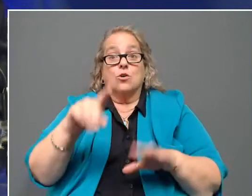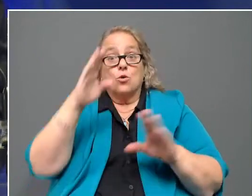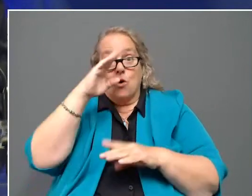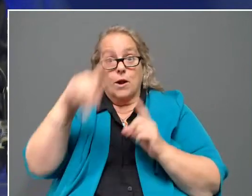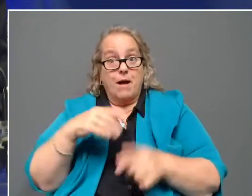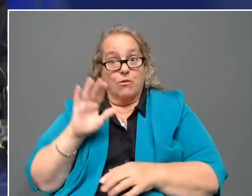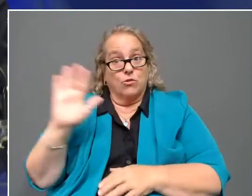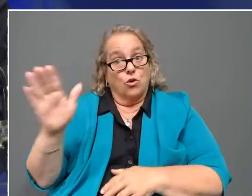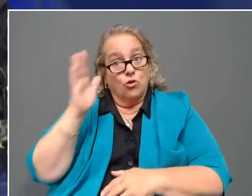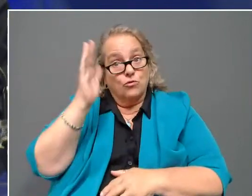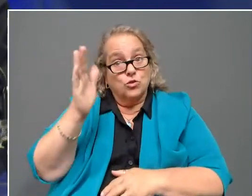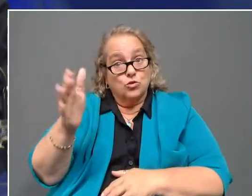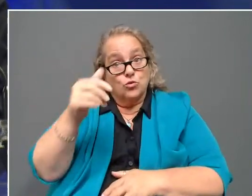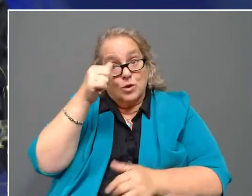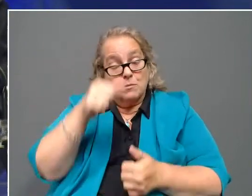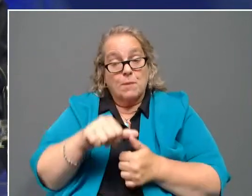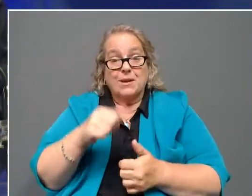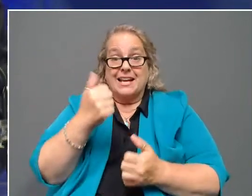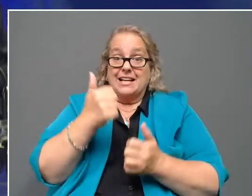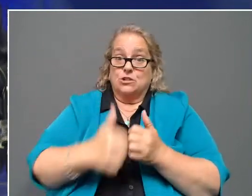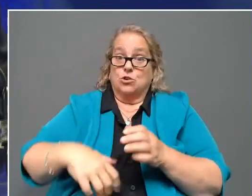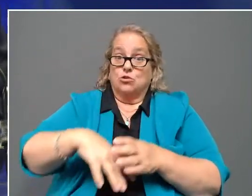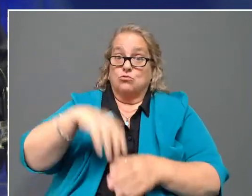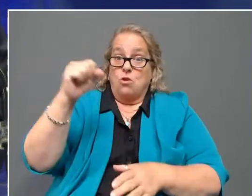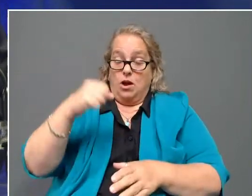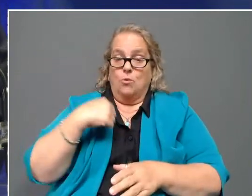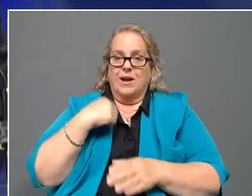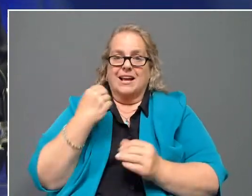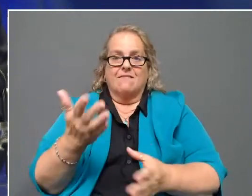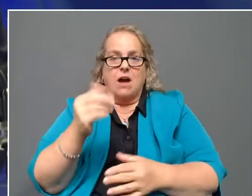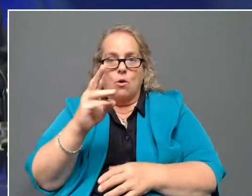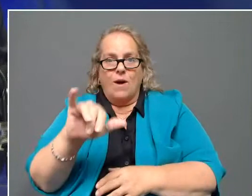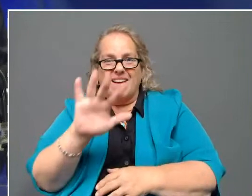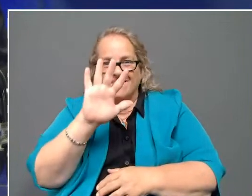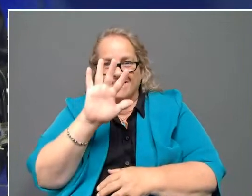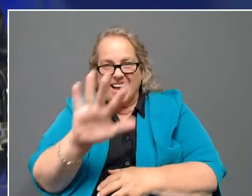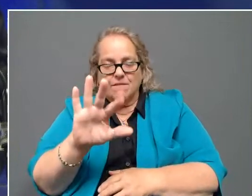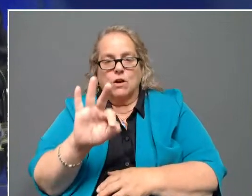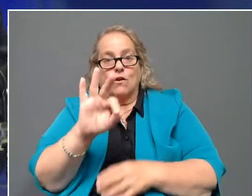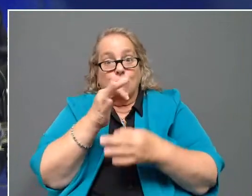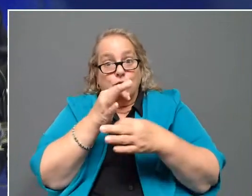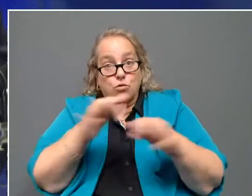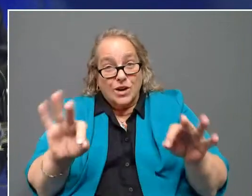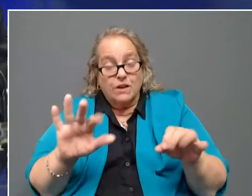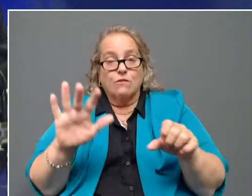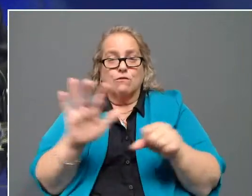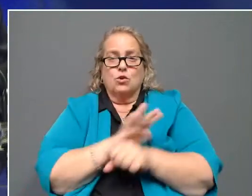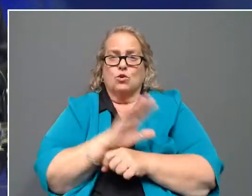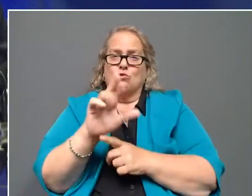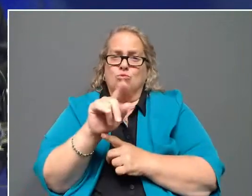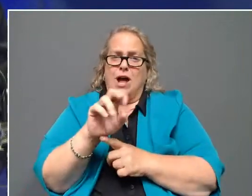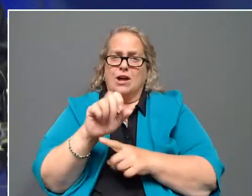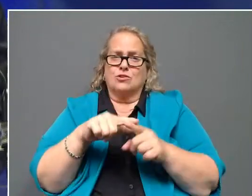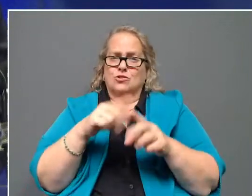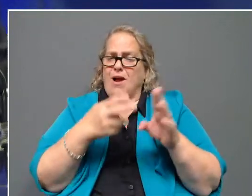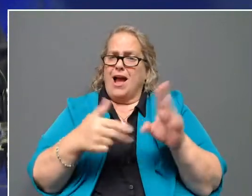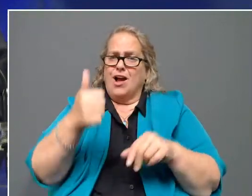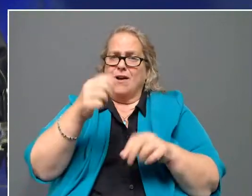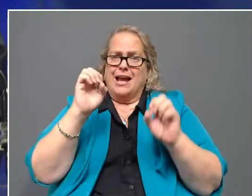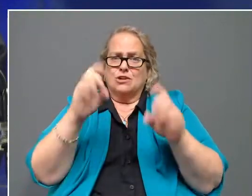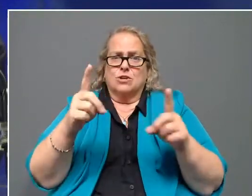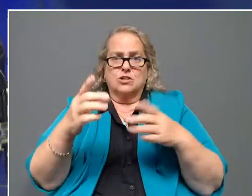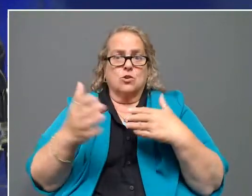remember, at each of those drawings, we're giving away 5 free full ride to higher education, whatever choice they